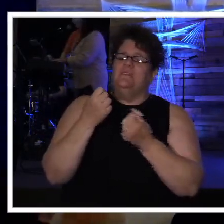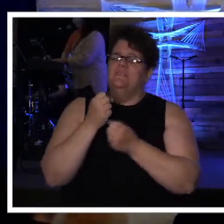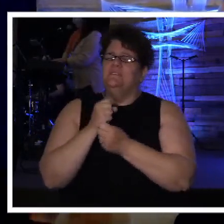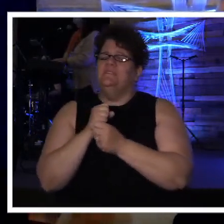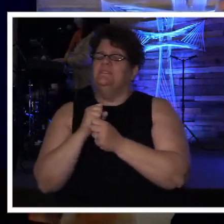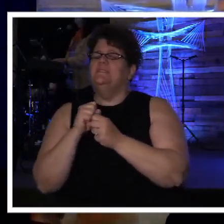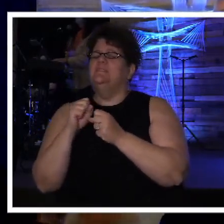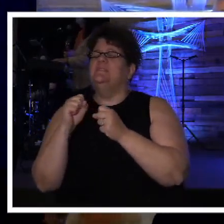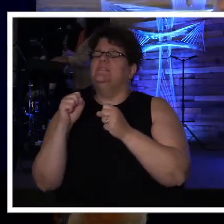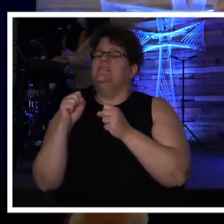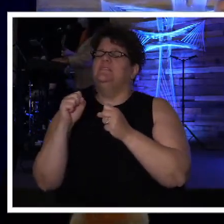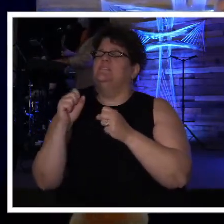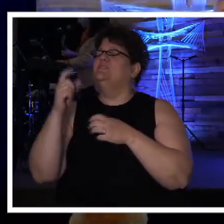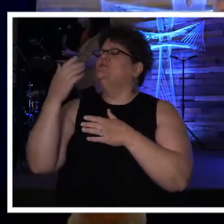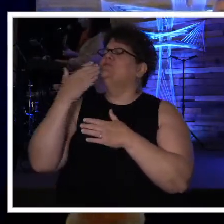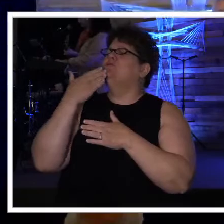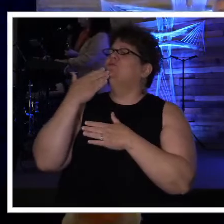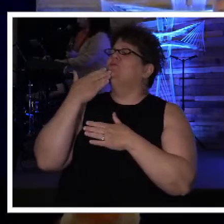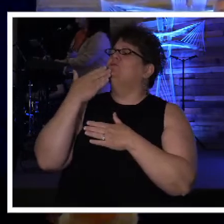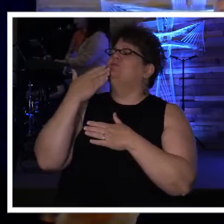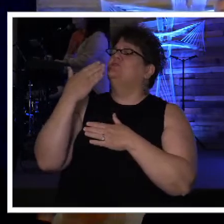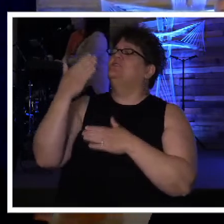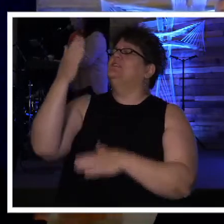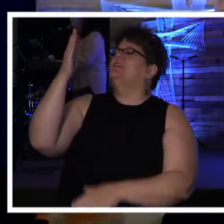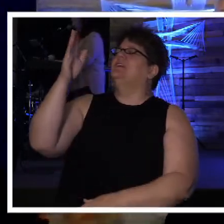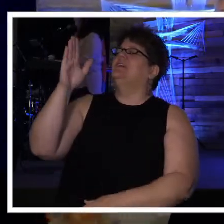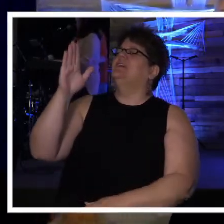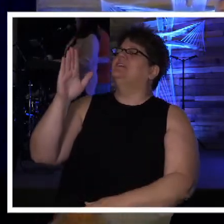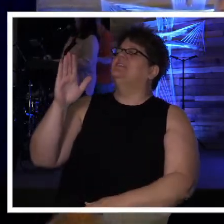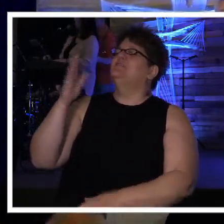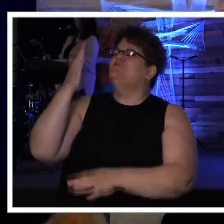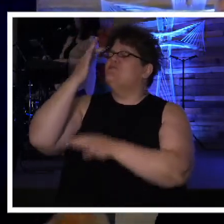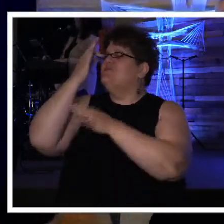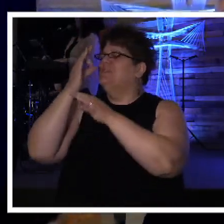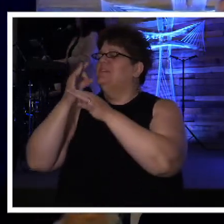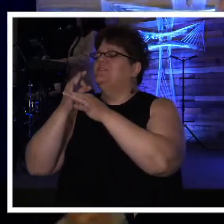You're so good, God. So faithful, so true.